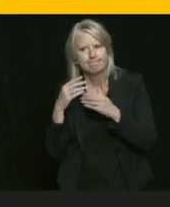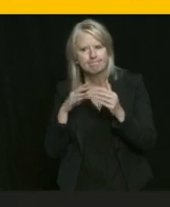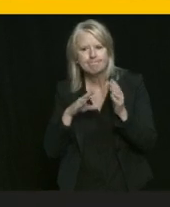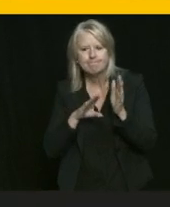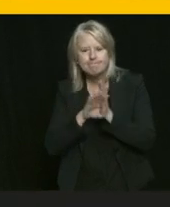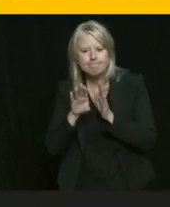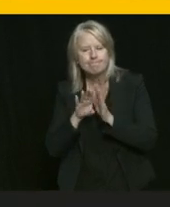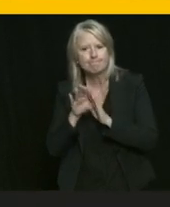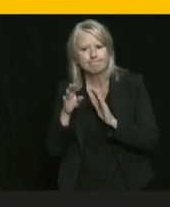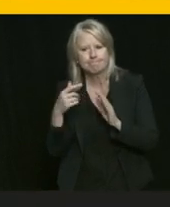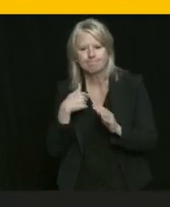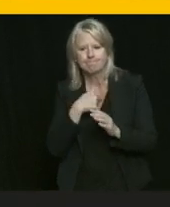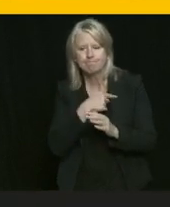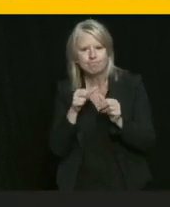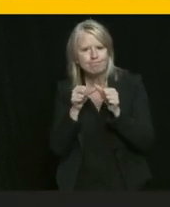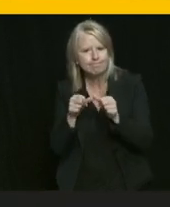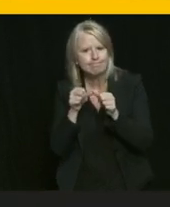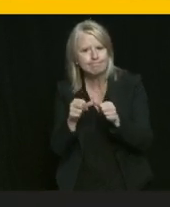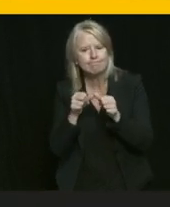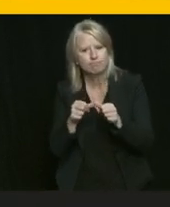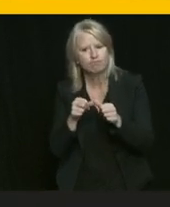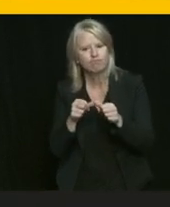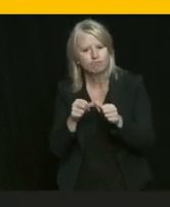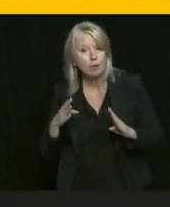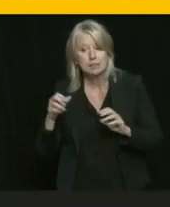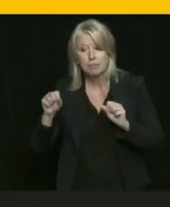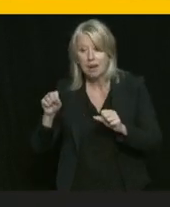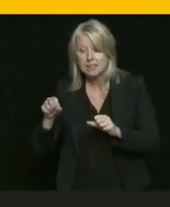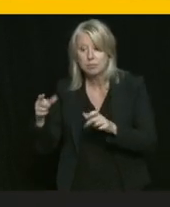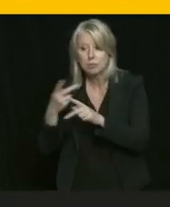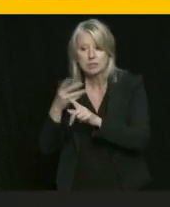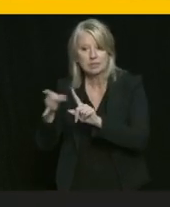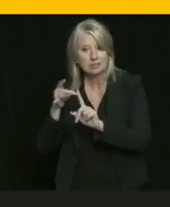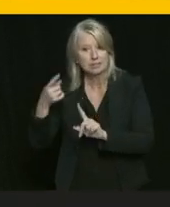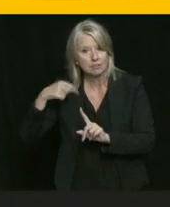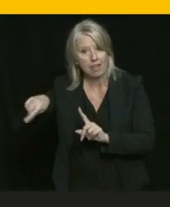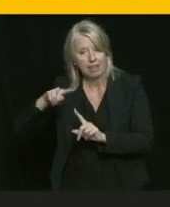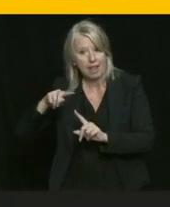those ongoing, sustainable personal.